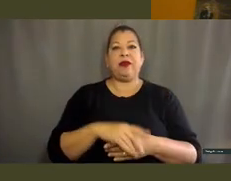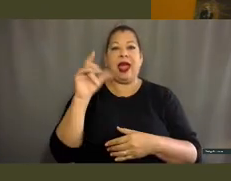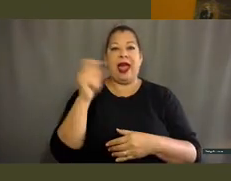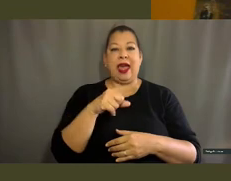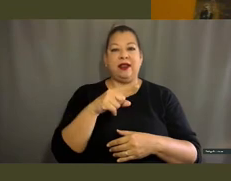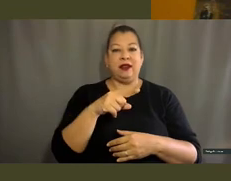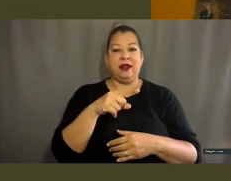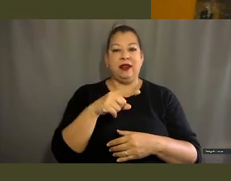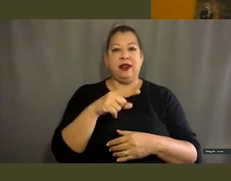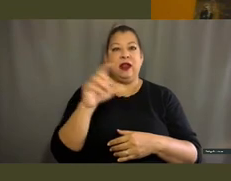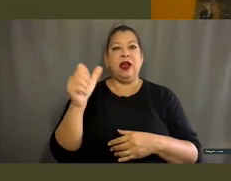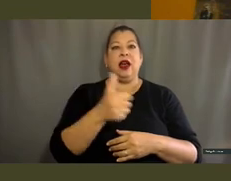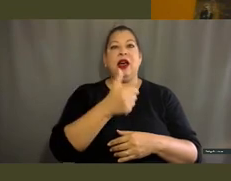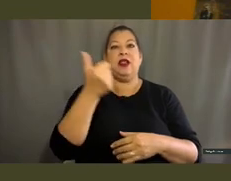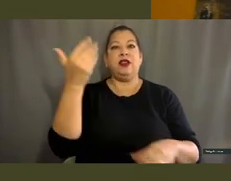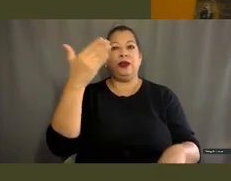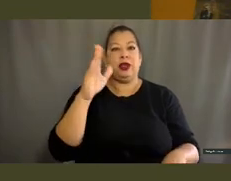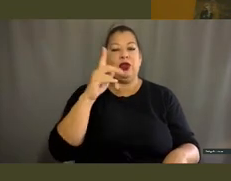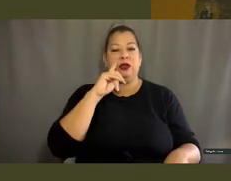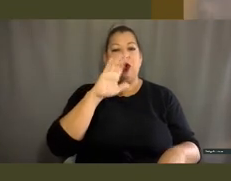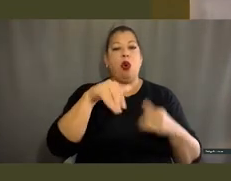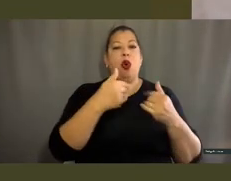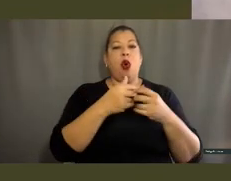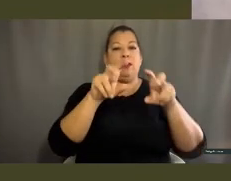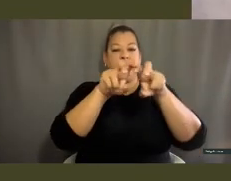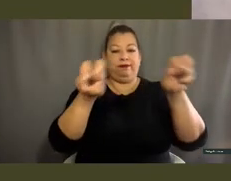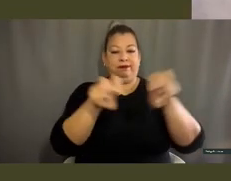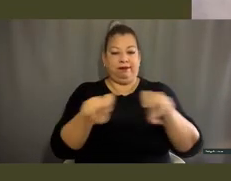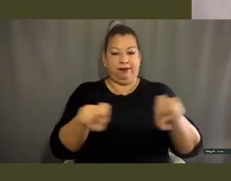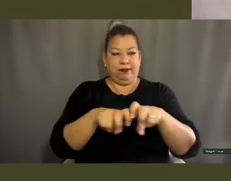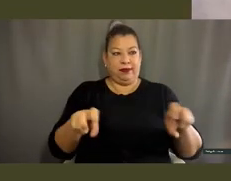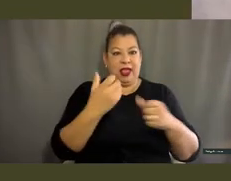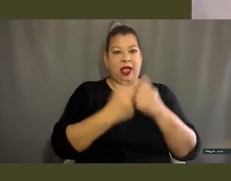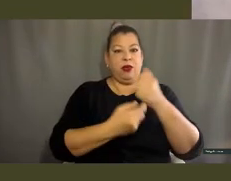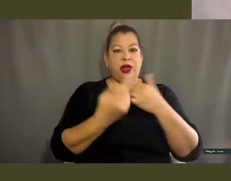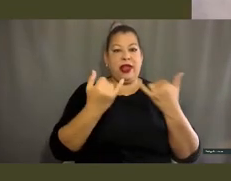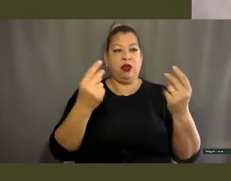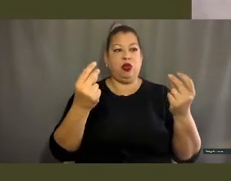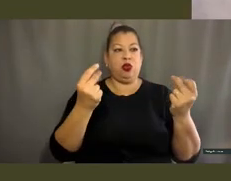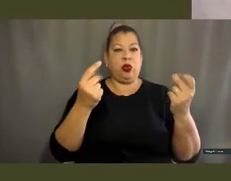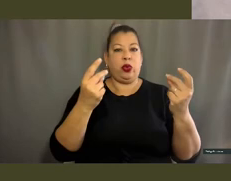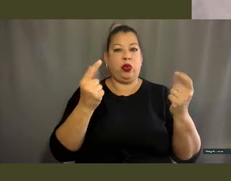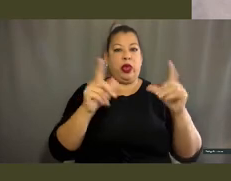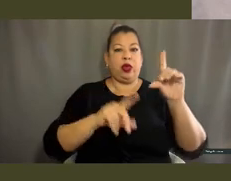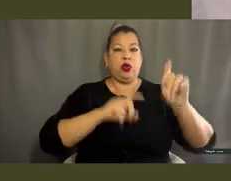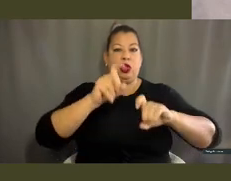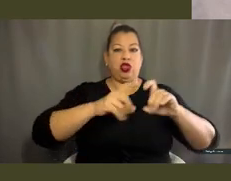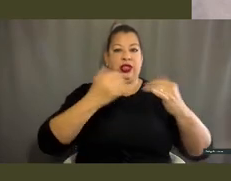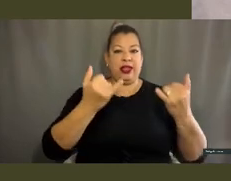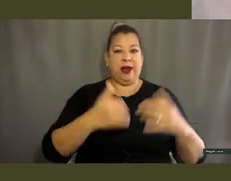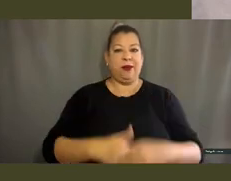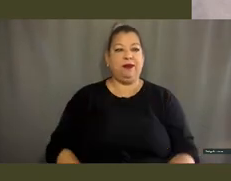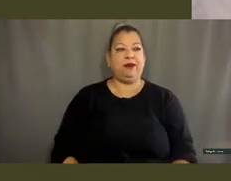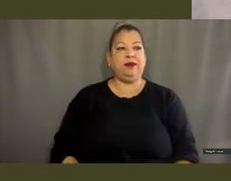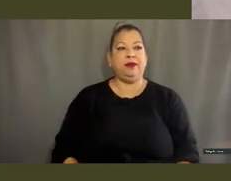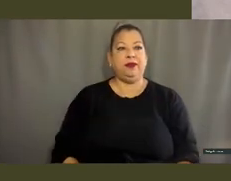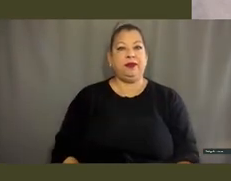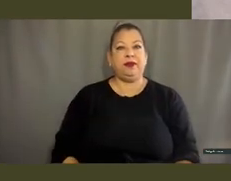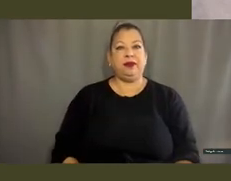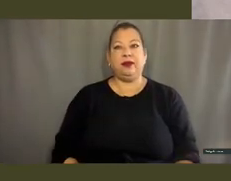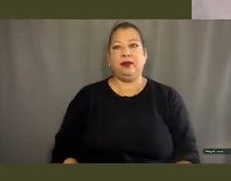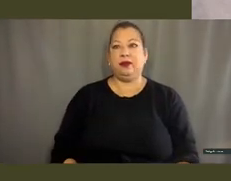one, but ask all the other speakers, let's get everyone in, because we're now going to have our quick fire round of questions and get in as many